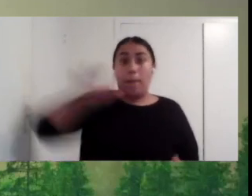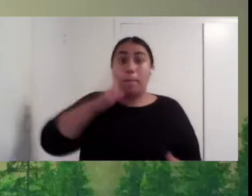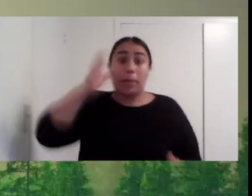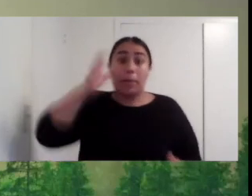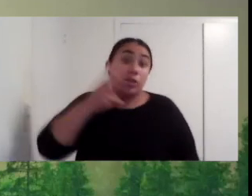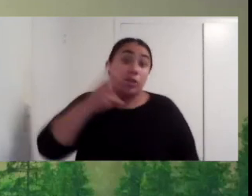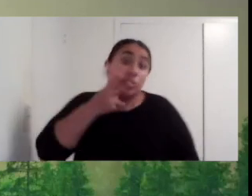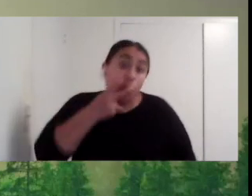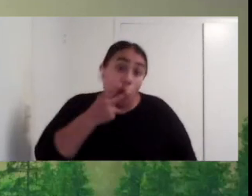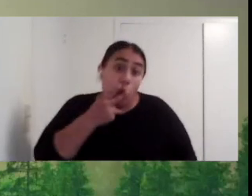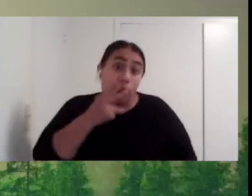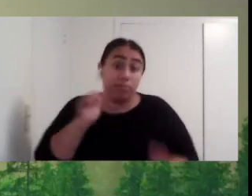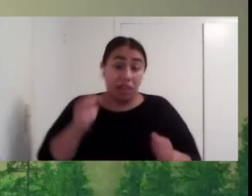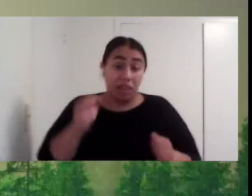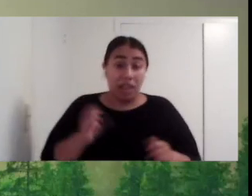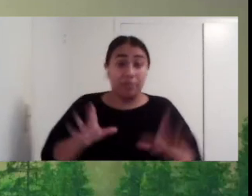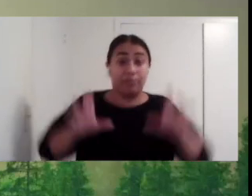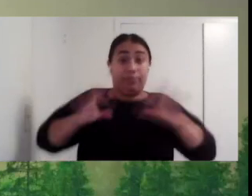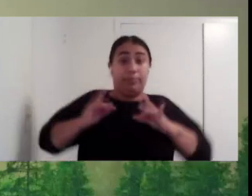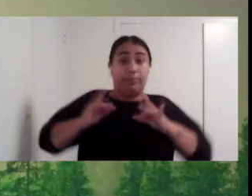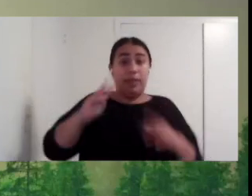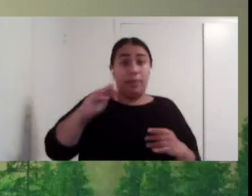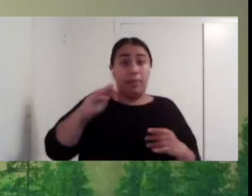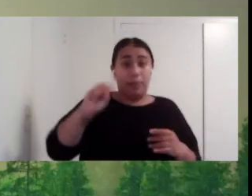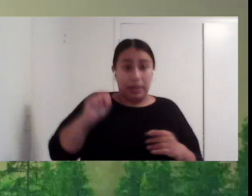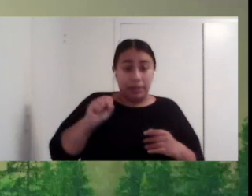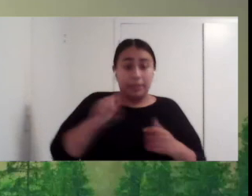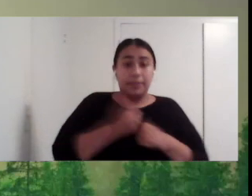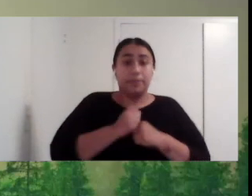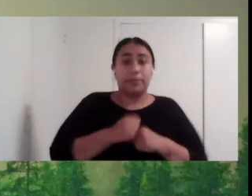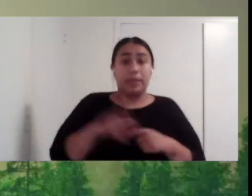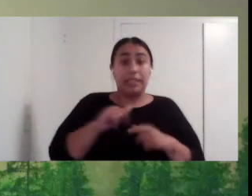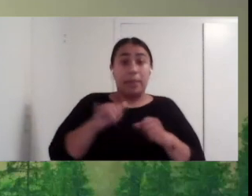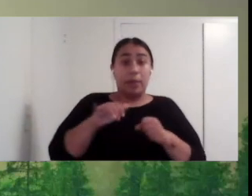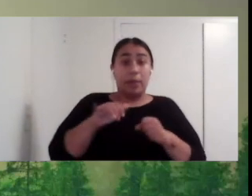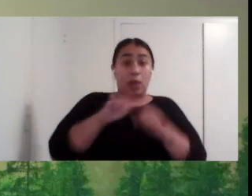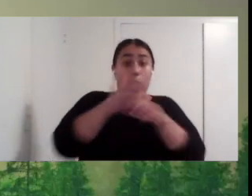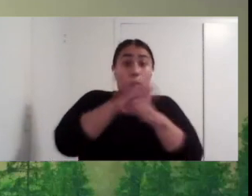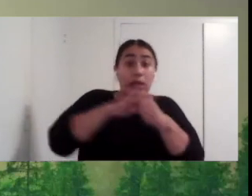with their pain. So really good question, and thank you for sending that in, guys.